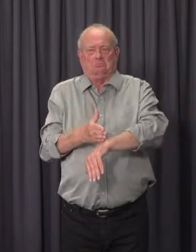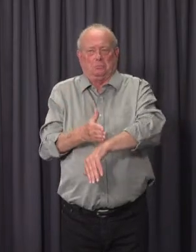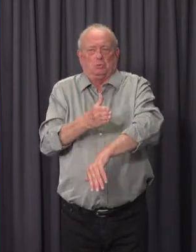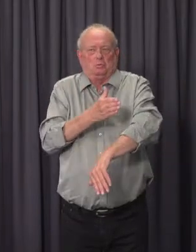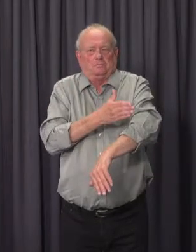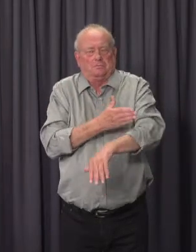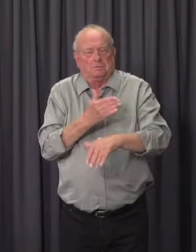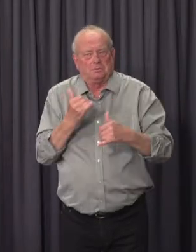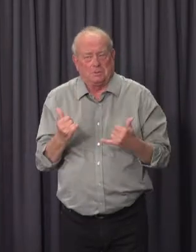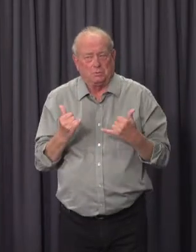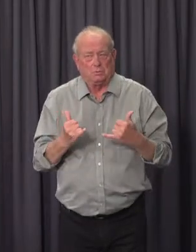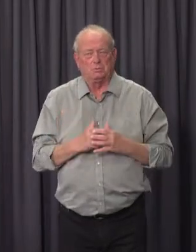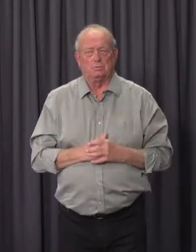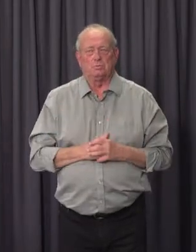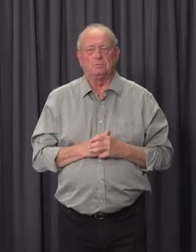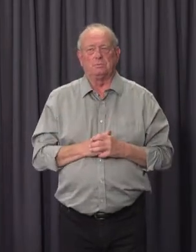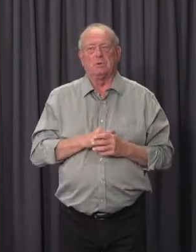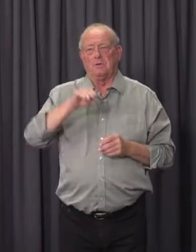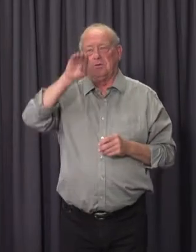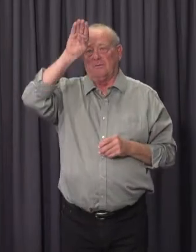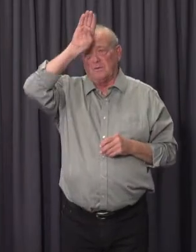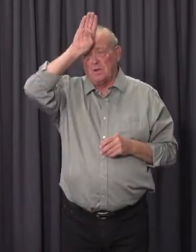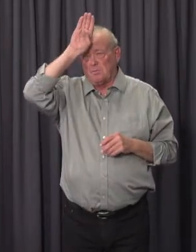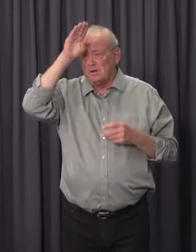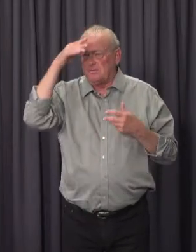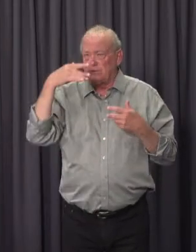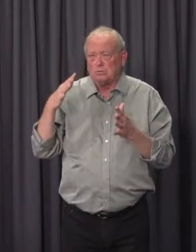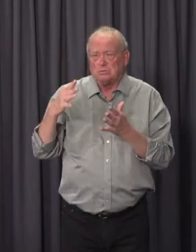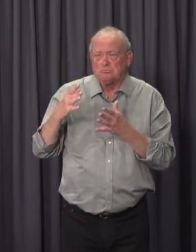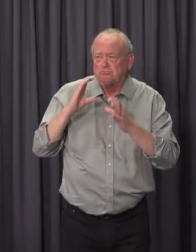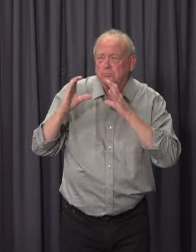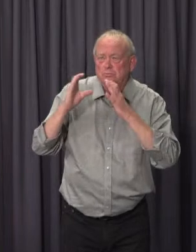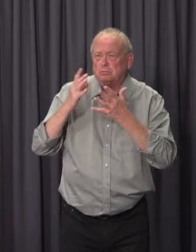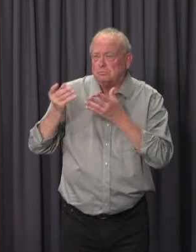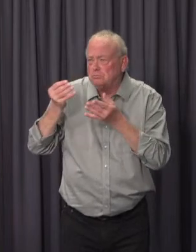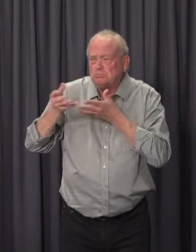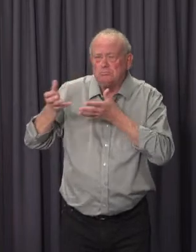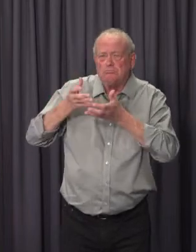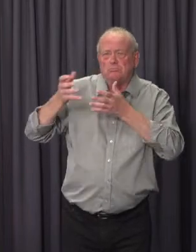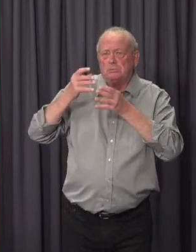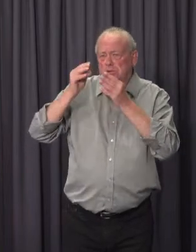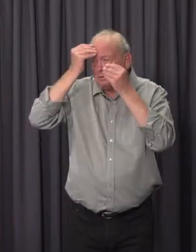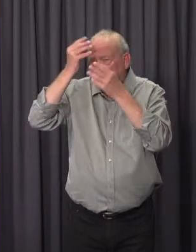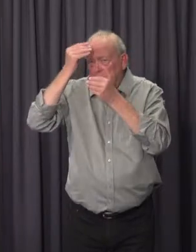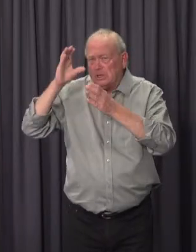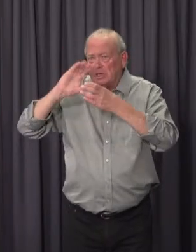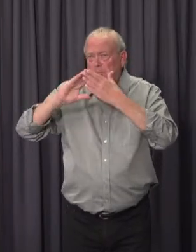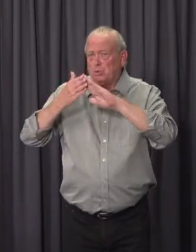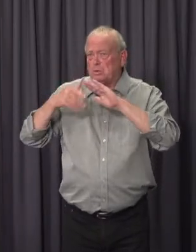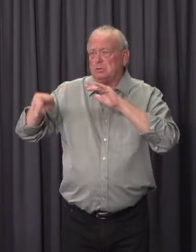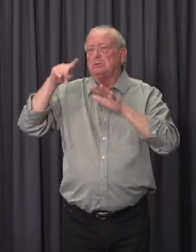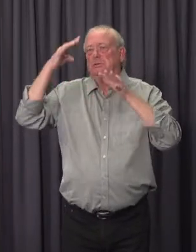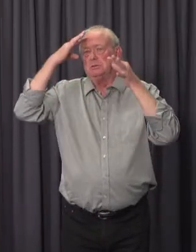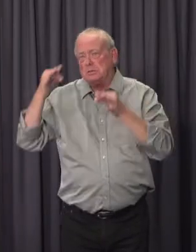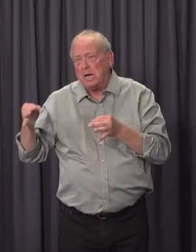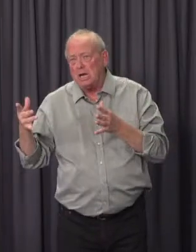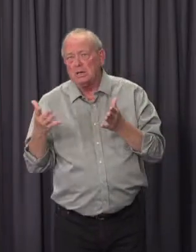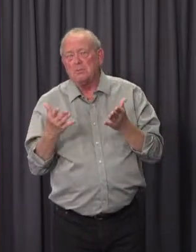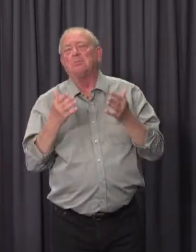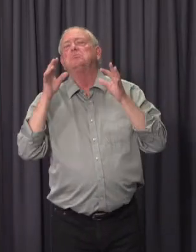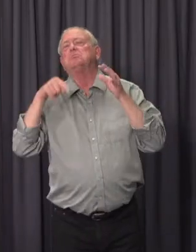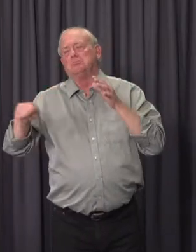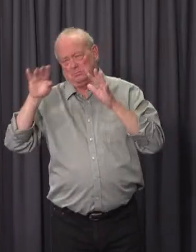with the community, letting them know how that fight is going and give them as much information as they possibly can so they can